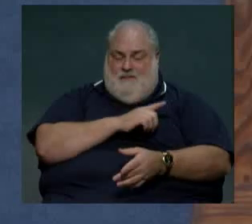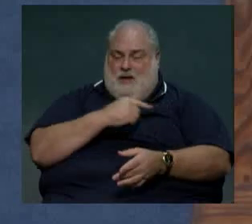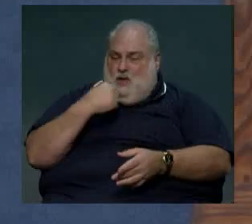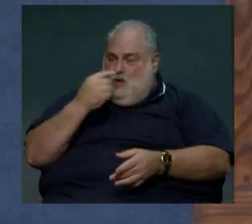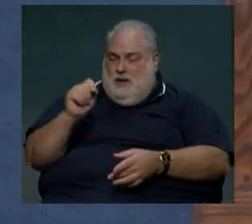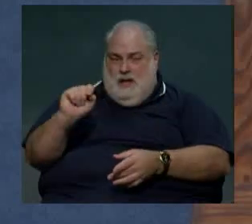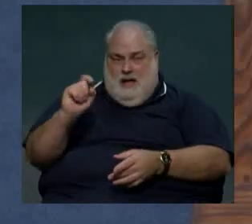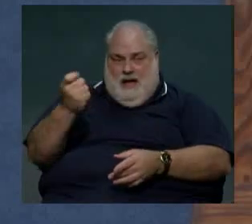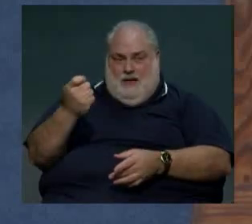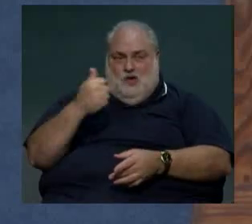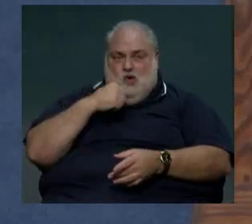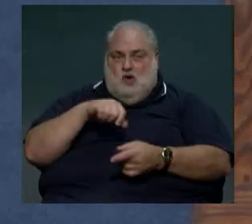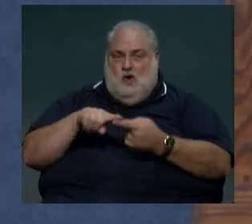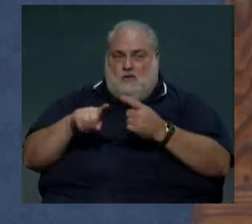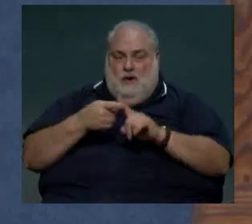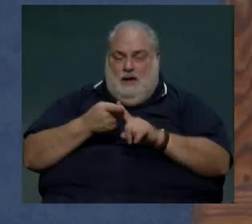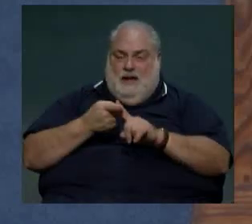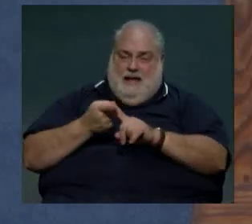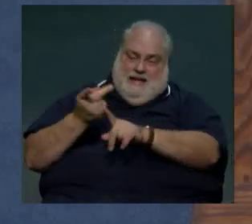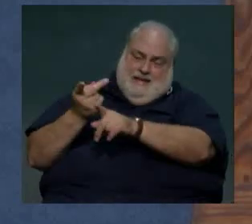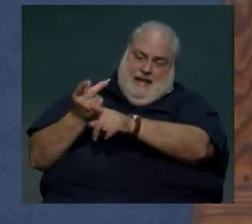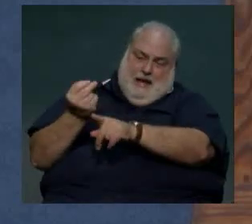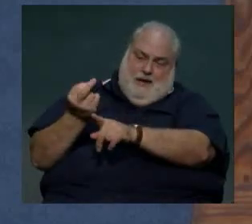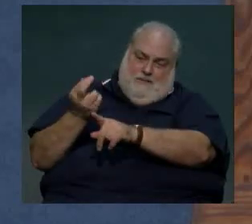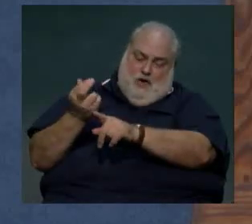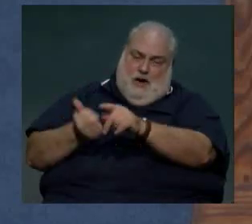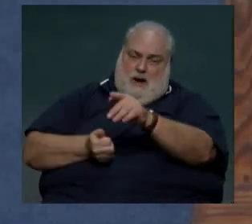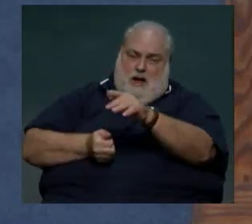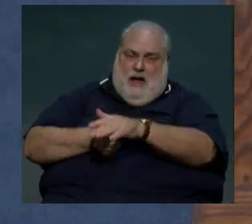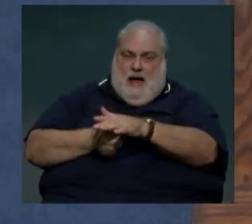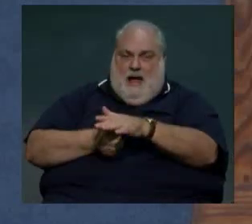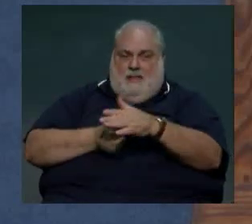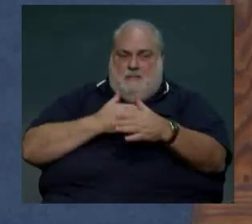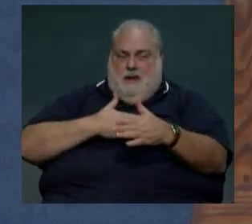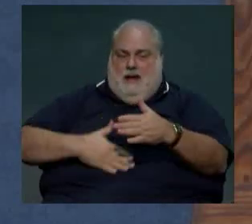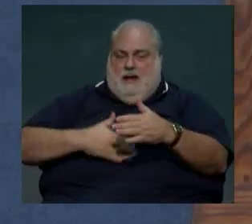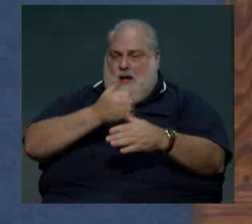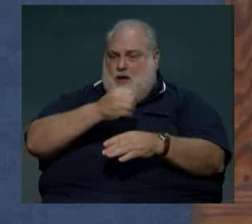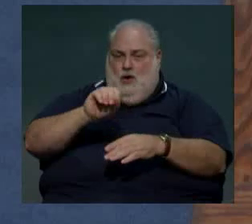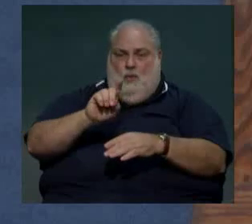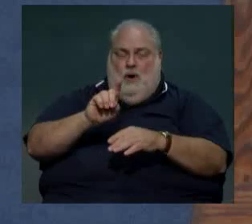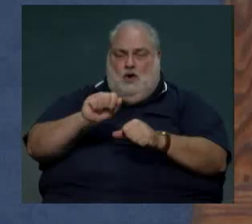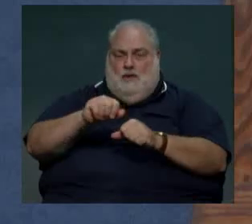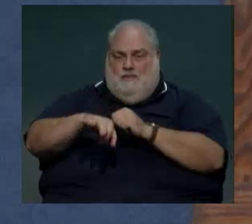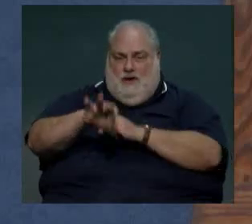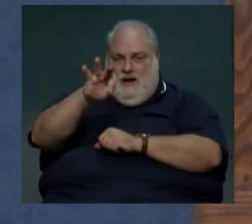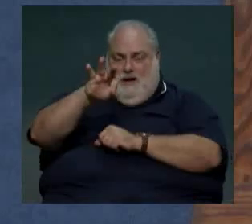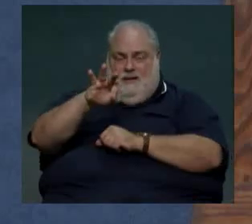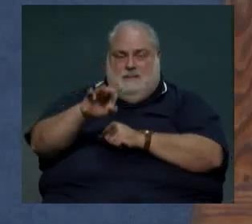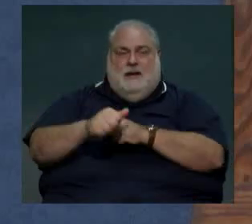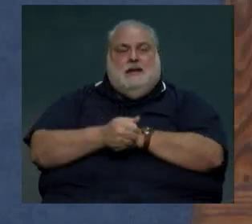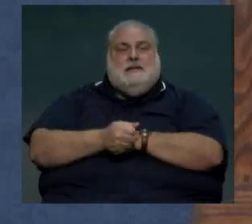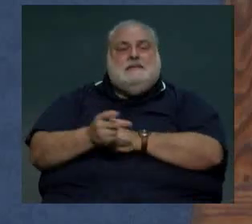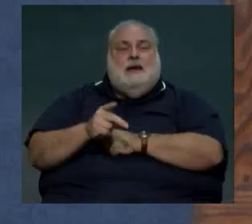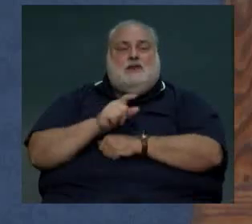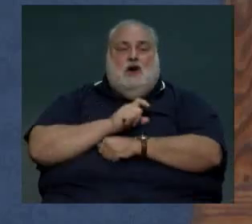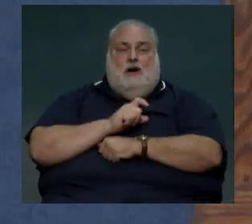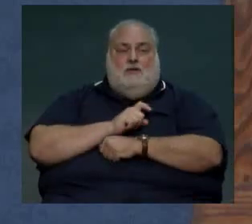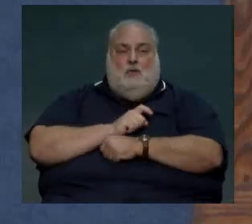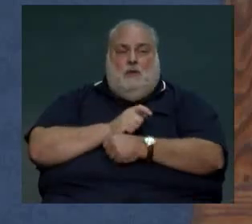ex-girlfriend that he could take care of her and hide her body so no one would find it. There were also several officers terminated